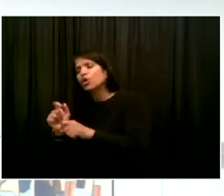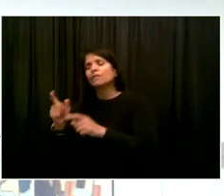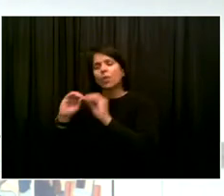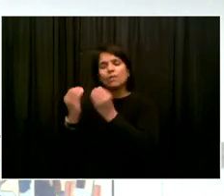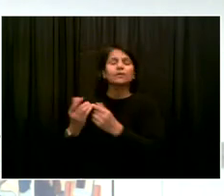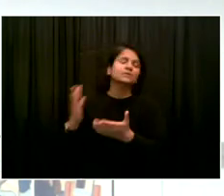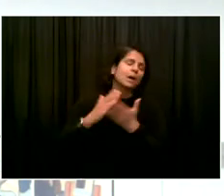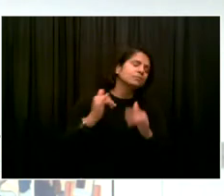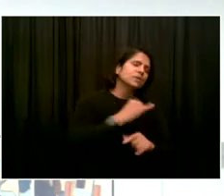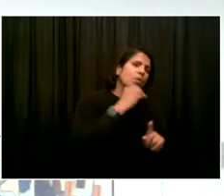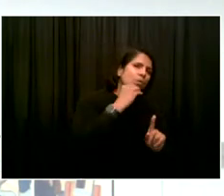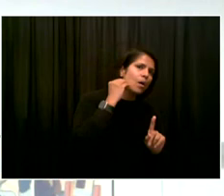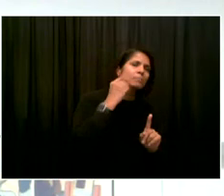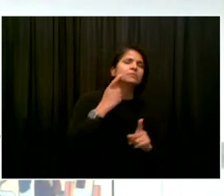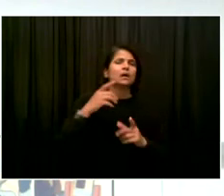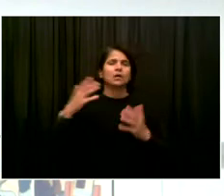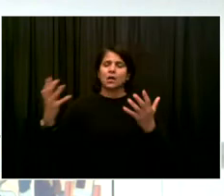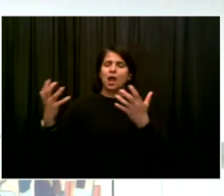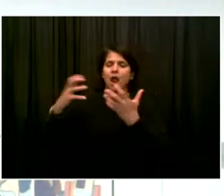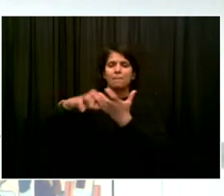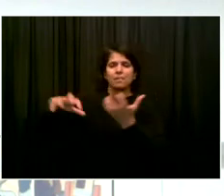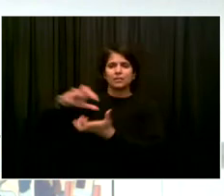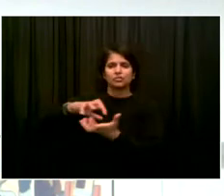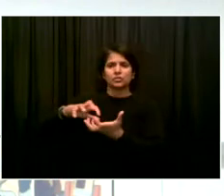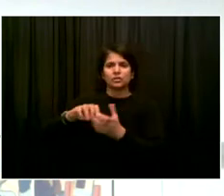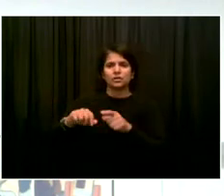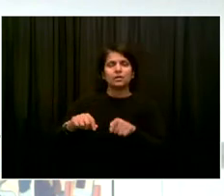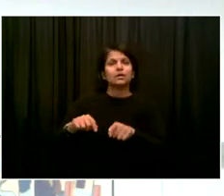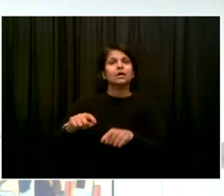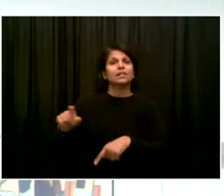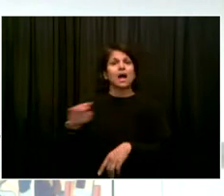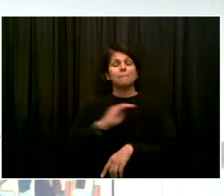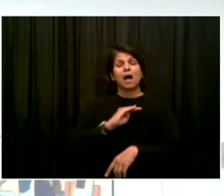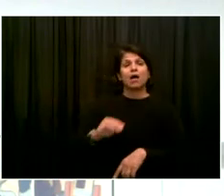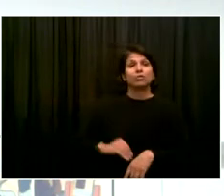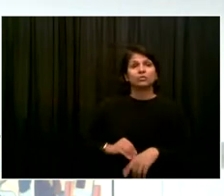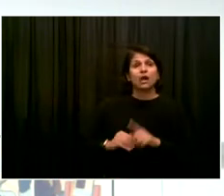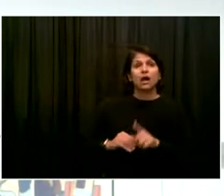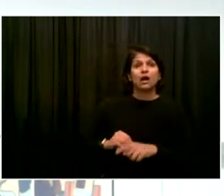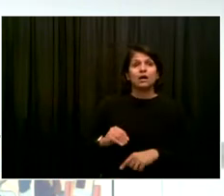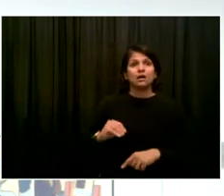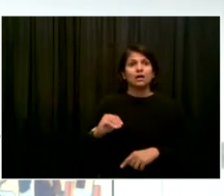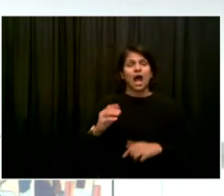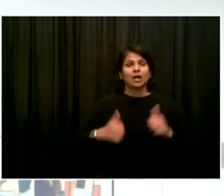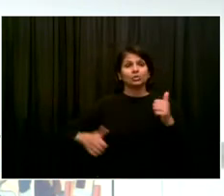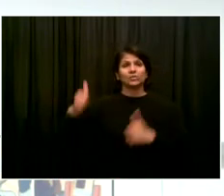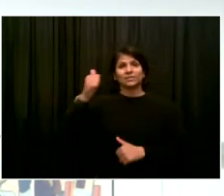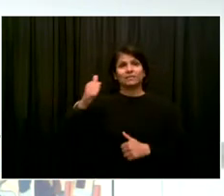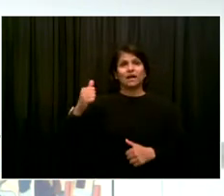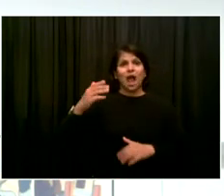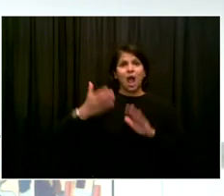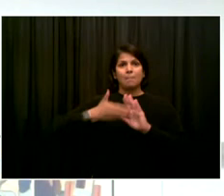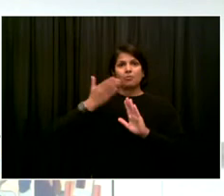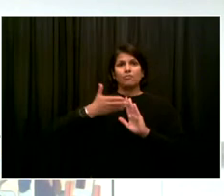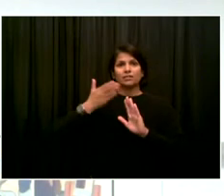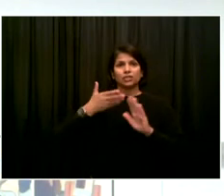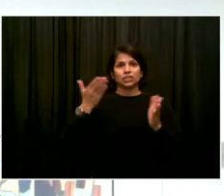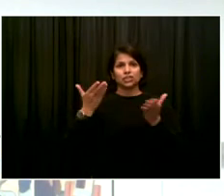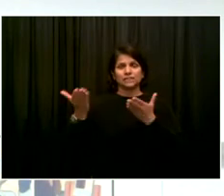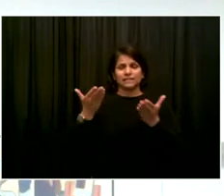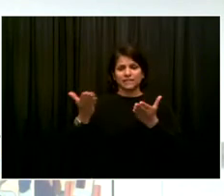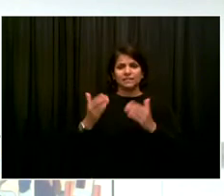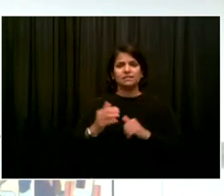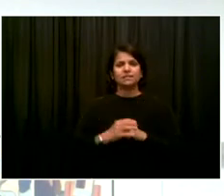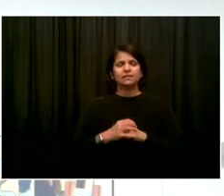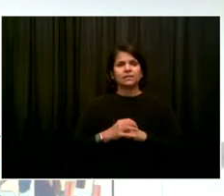Services. Certainly, you know, as always, I provide my best public health guidance in formulating